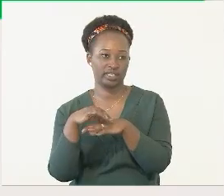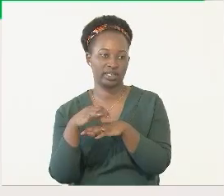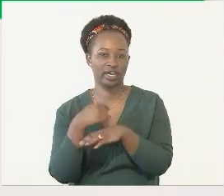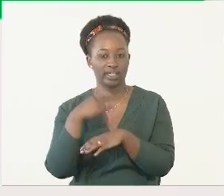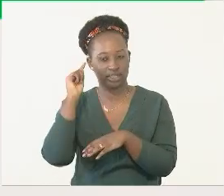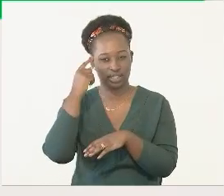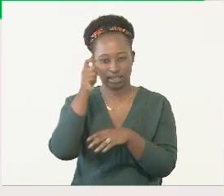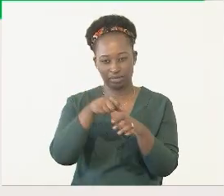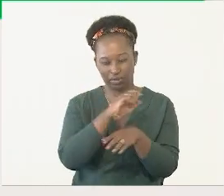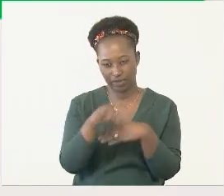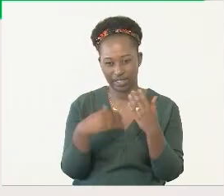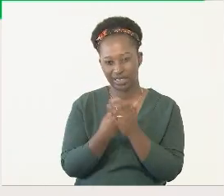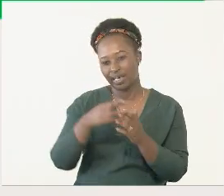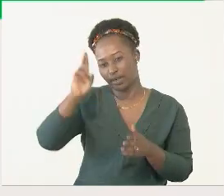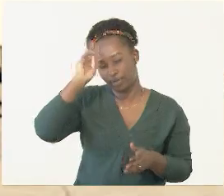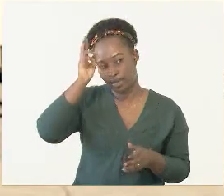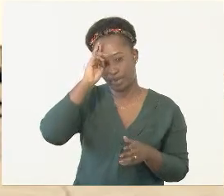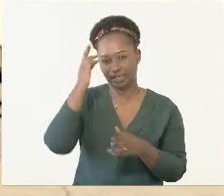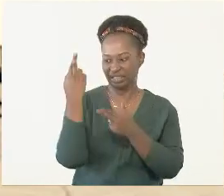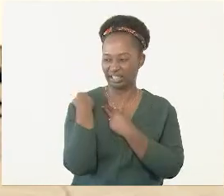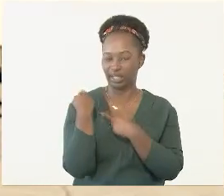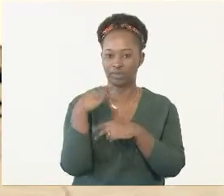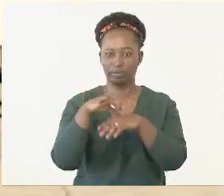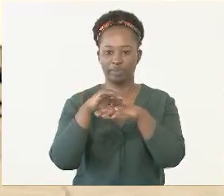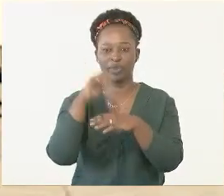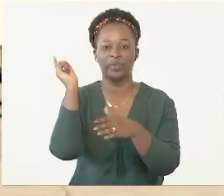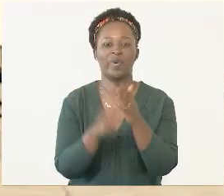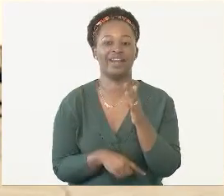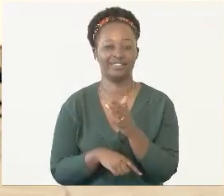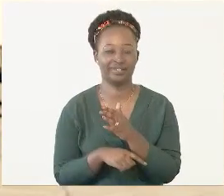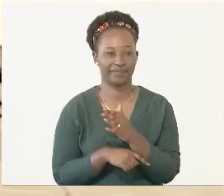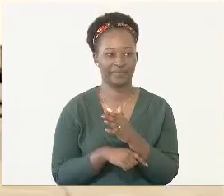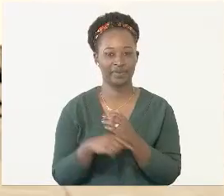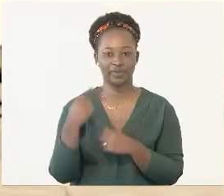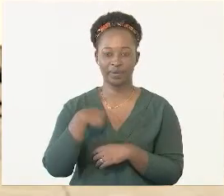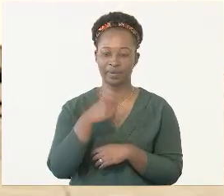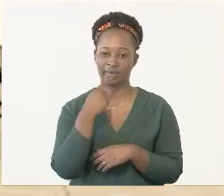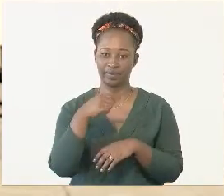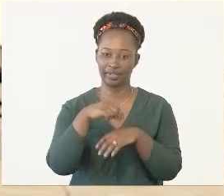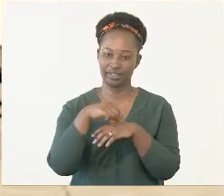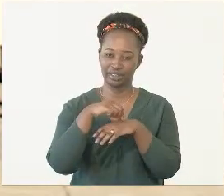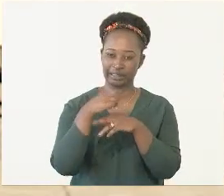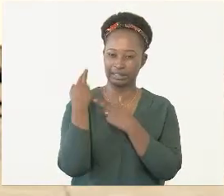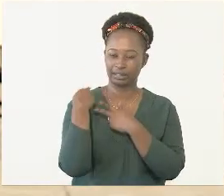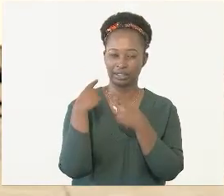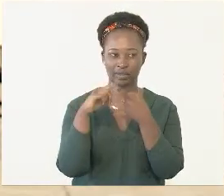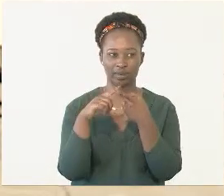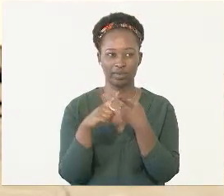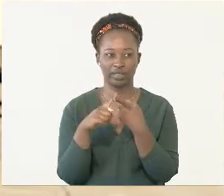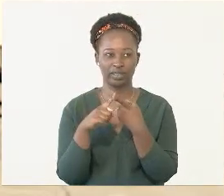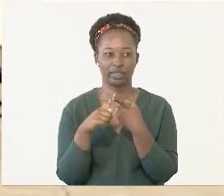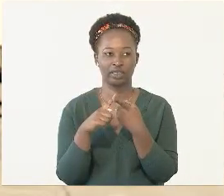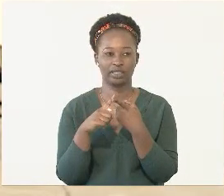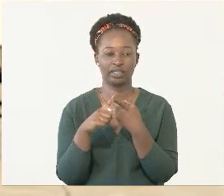think everybody still remember what are the functions of the skin. We said one of the functions of the skin, it acts